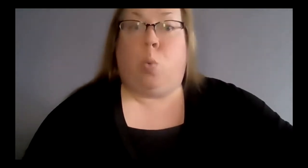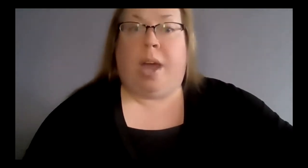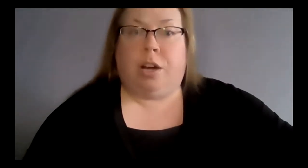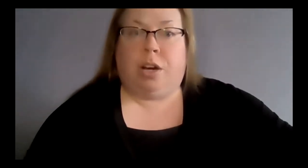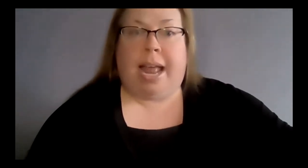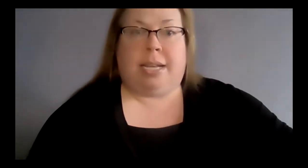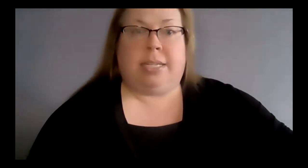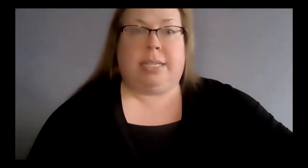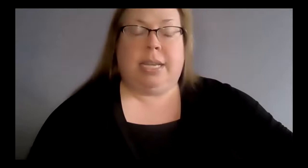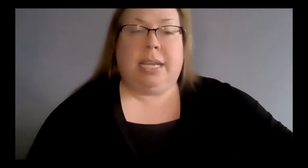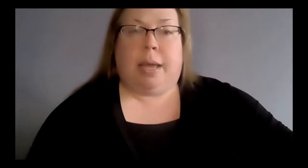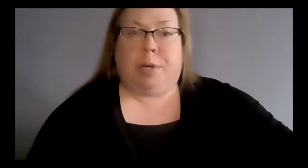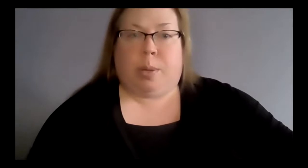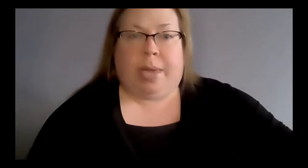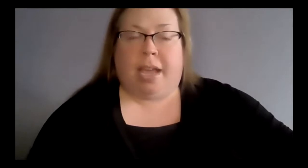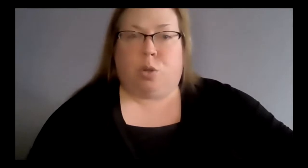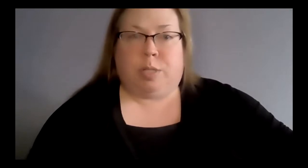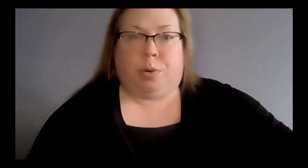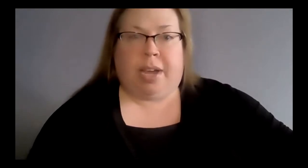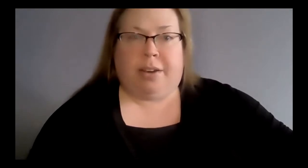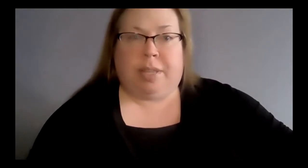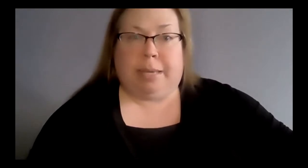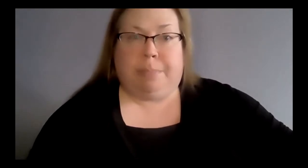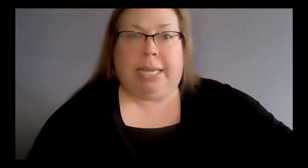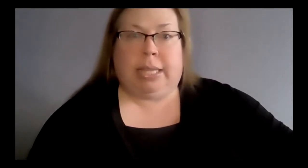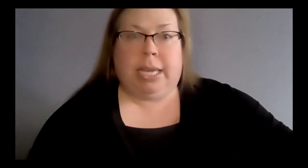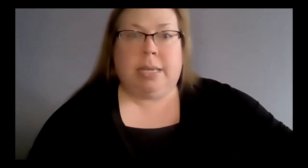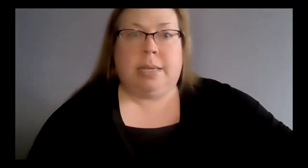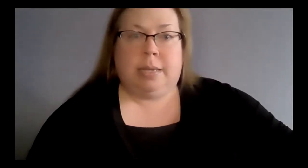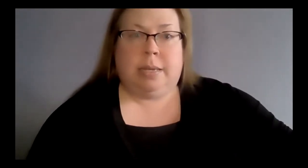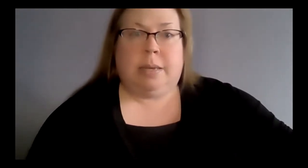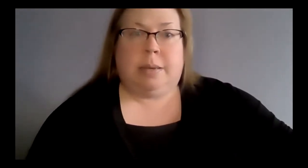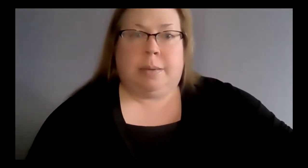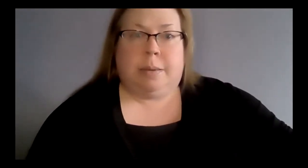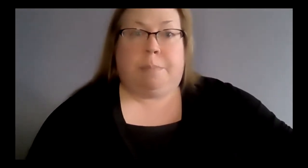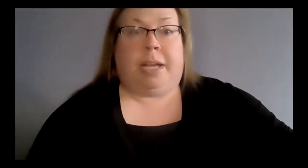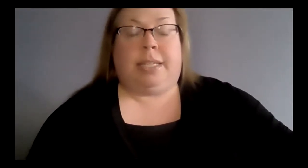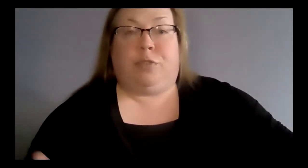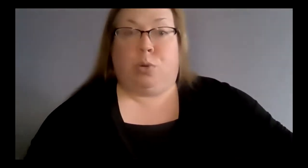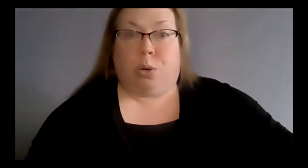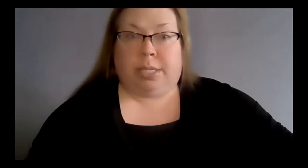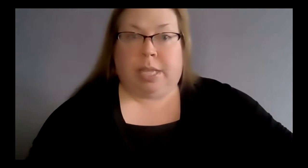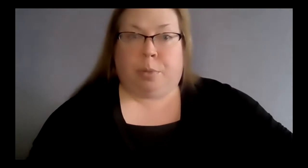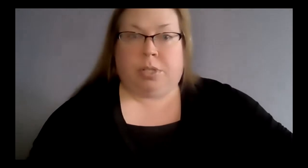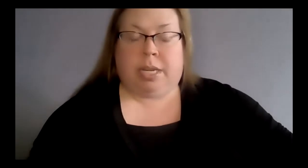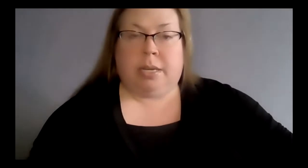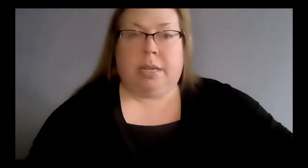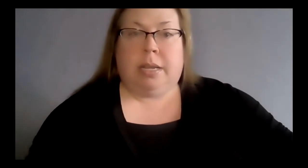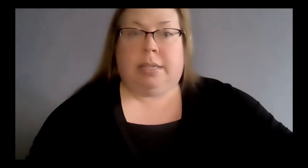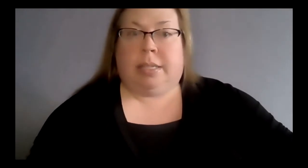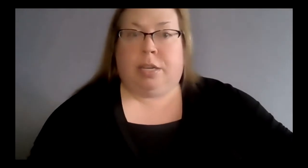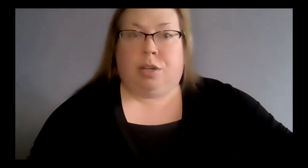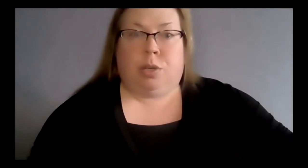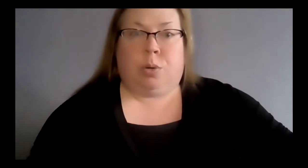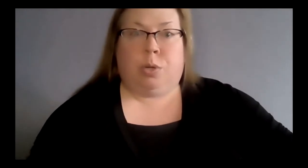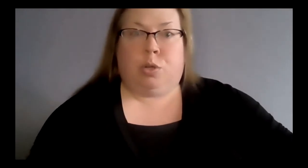being aware, and I mean, we can't always provide everything immediately, but if you notice that a person